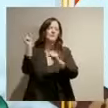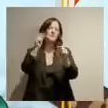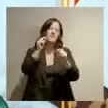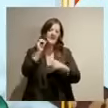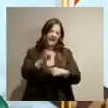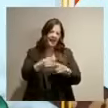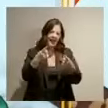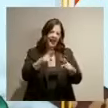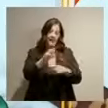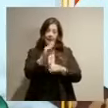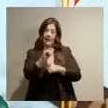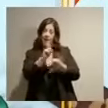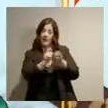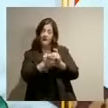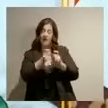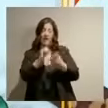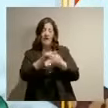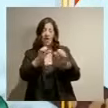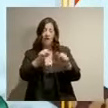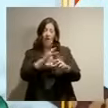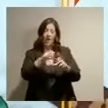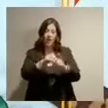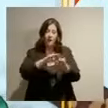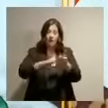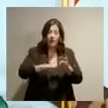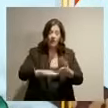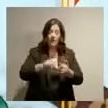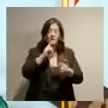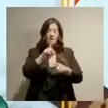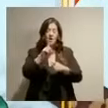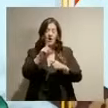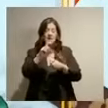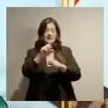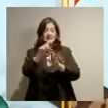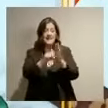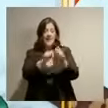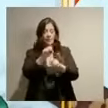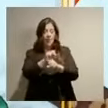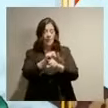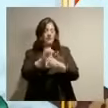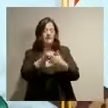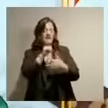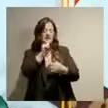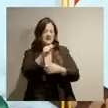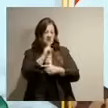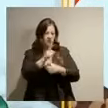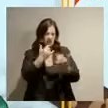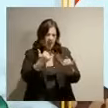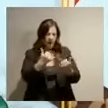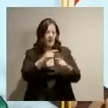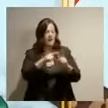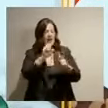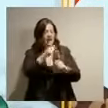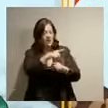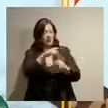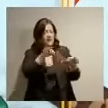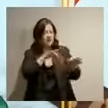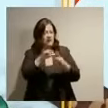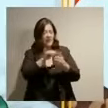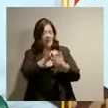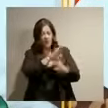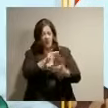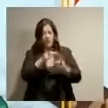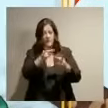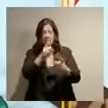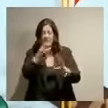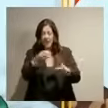that this May revise could include furloughs. Obviously, that is not the case. But to the 240,000 state workers, can you state explicitly that your proposal does